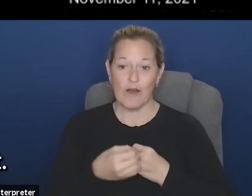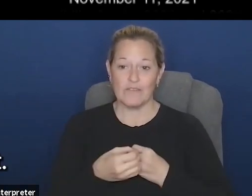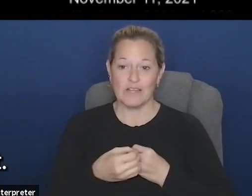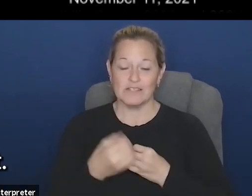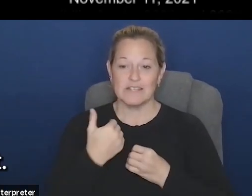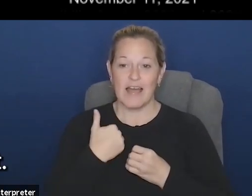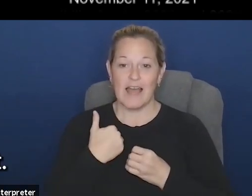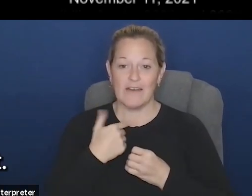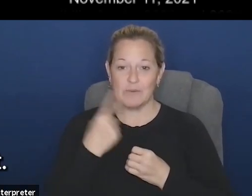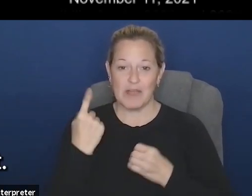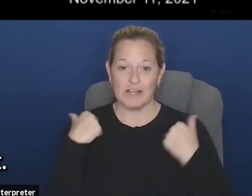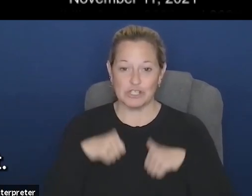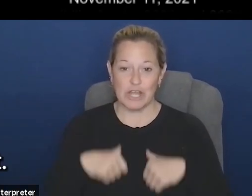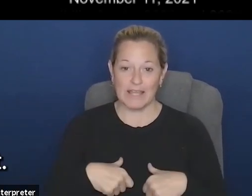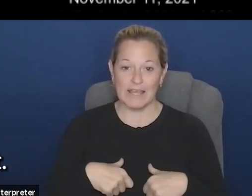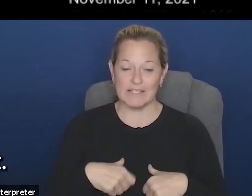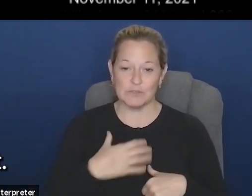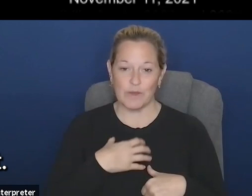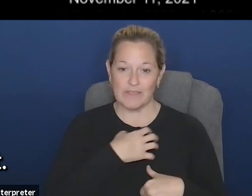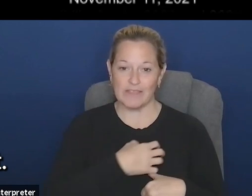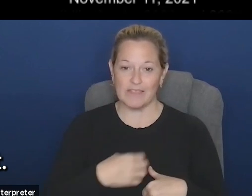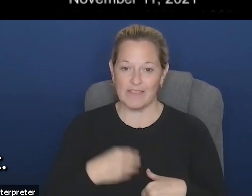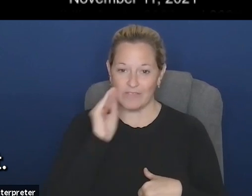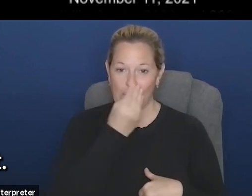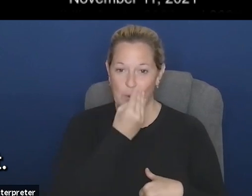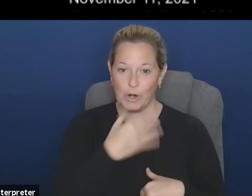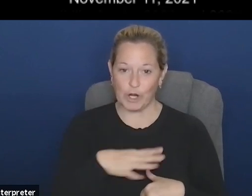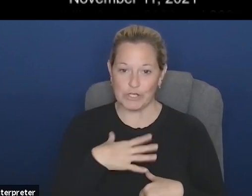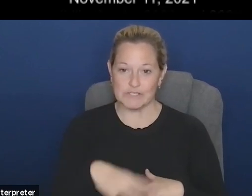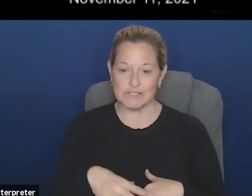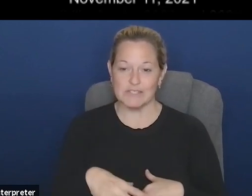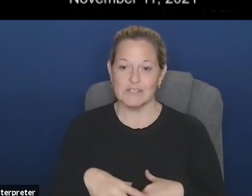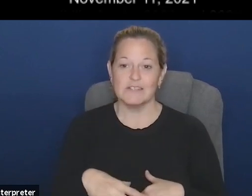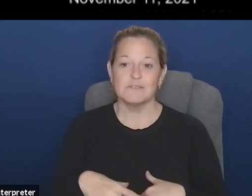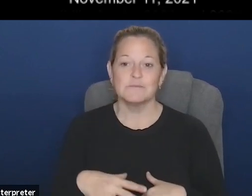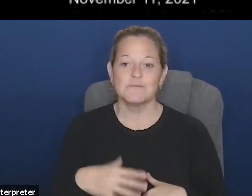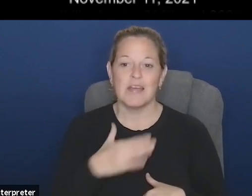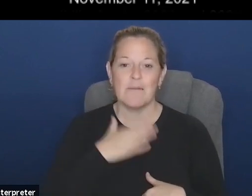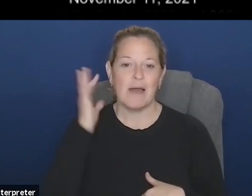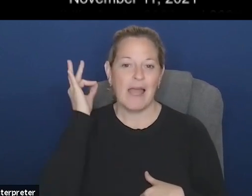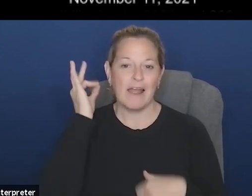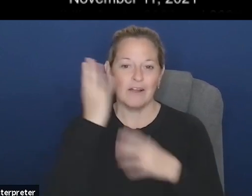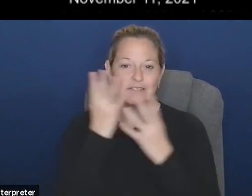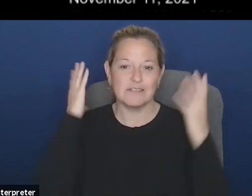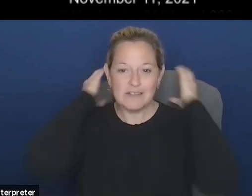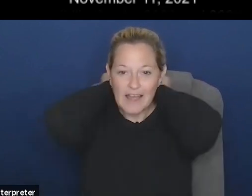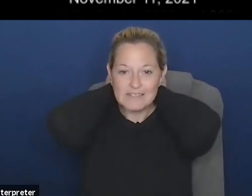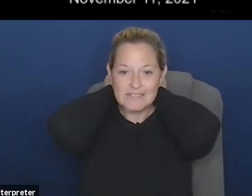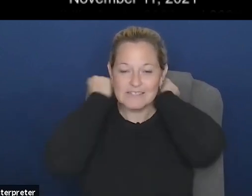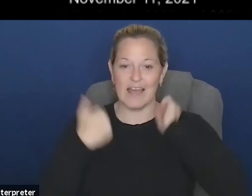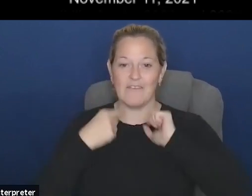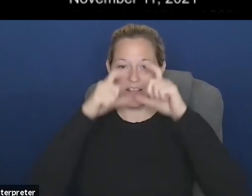has flowers on it, a necklace, pink glasses, a pink cochlear implant, and my hair is back in a ponytail. Thank you.